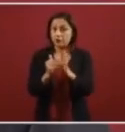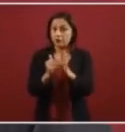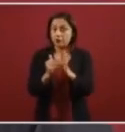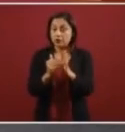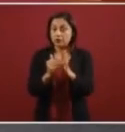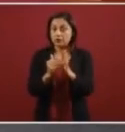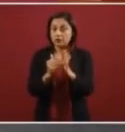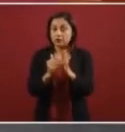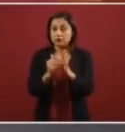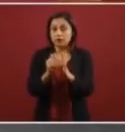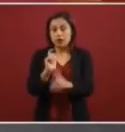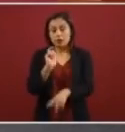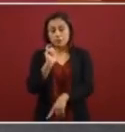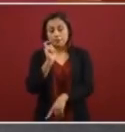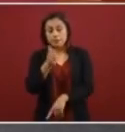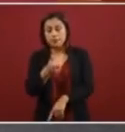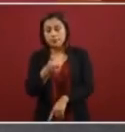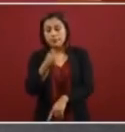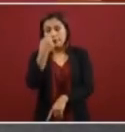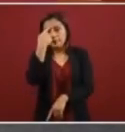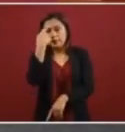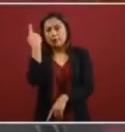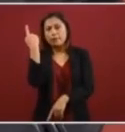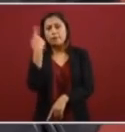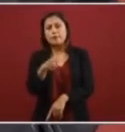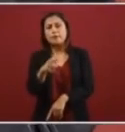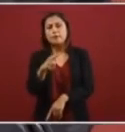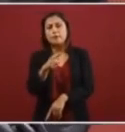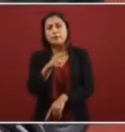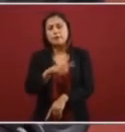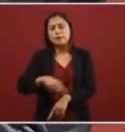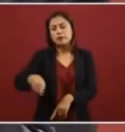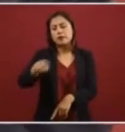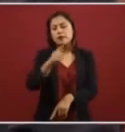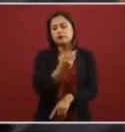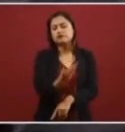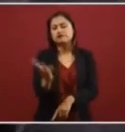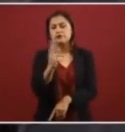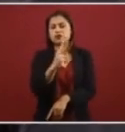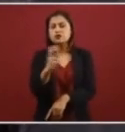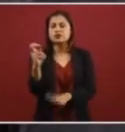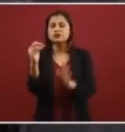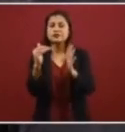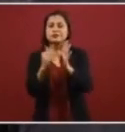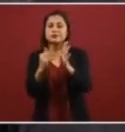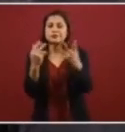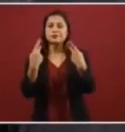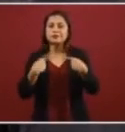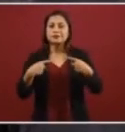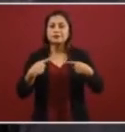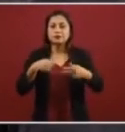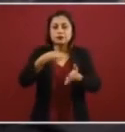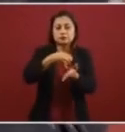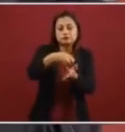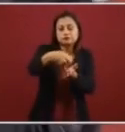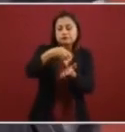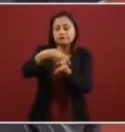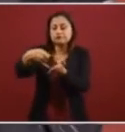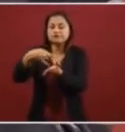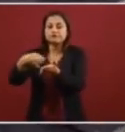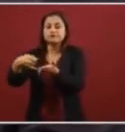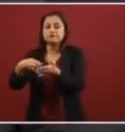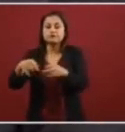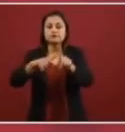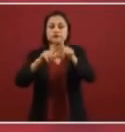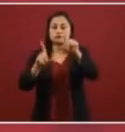para, and he's got 20 200 mil sembradores for 20,000 del